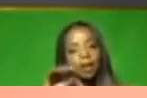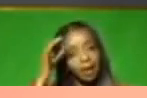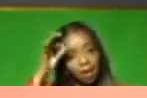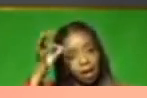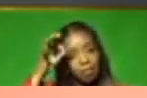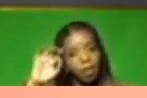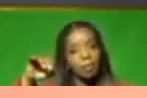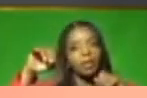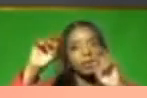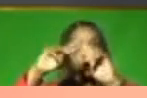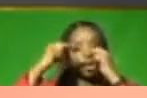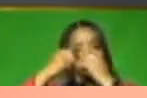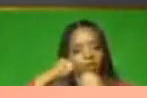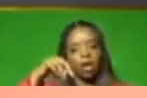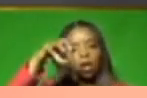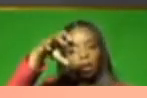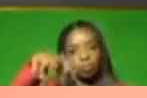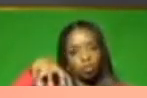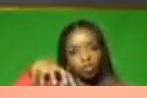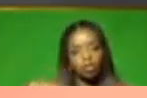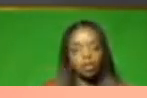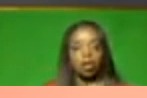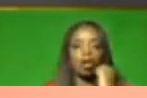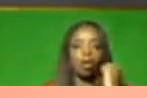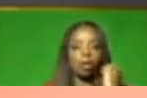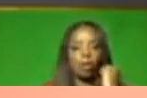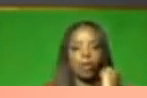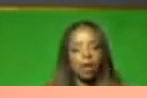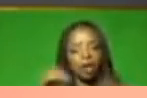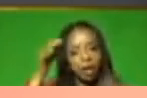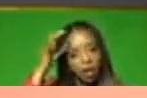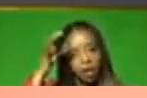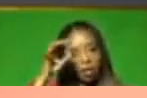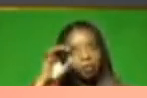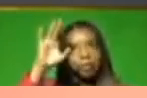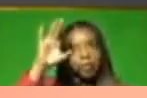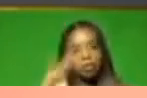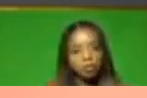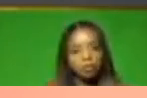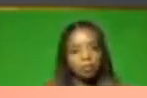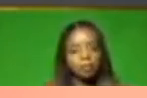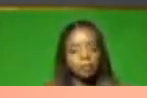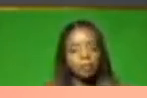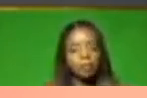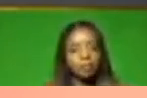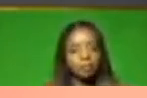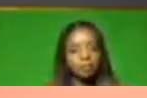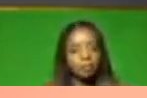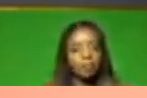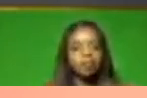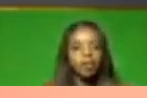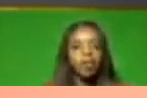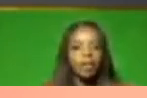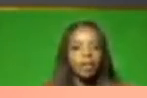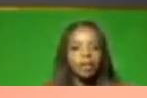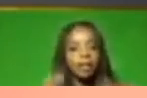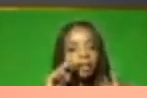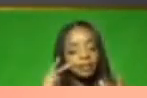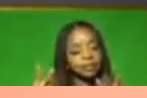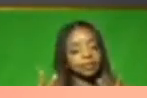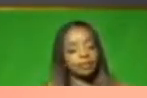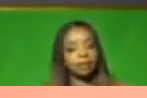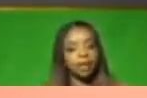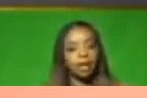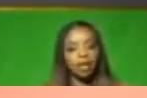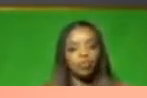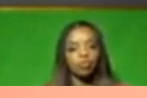government, national, provincial, and local government, we see a greater role